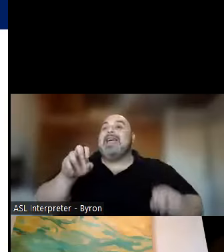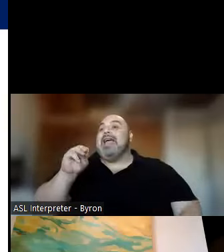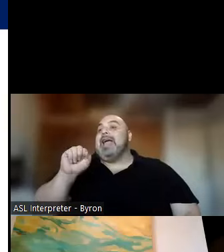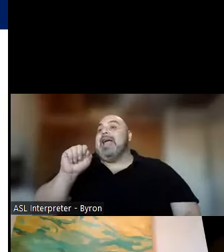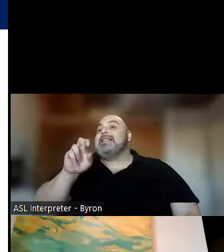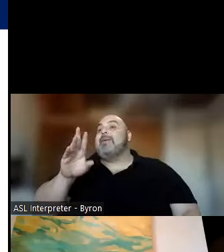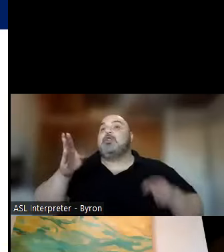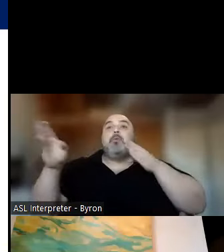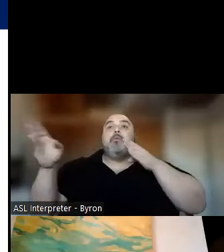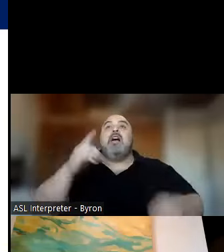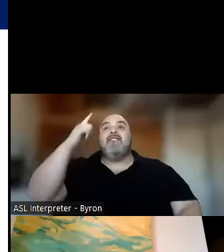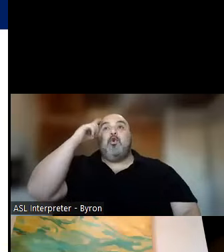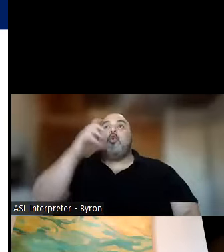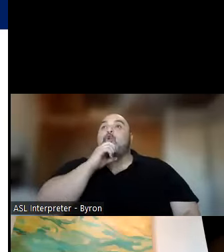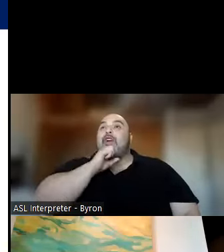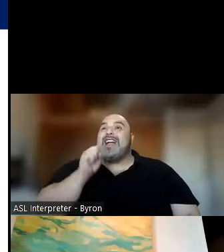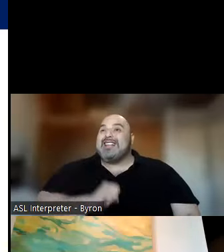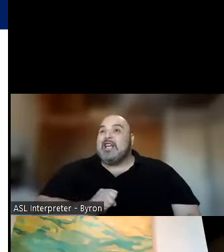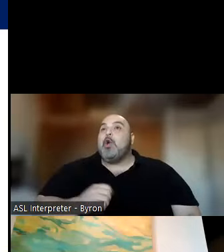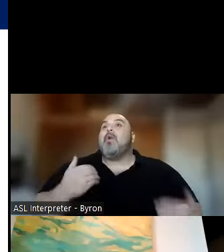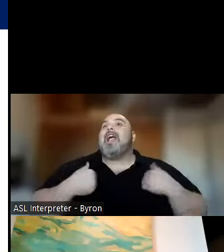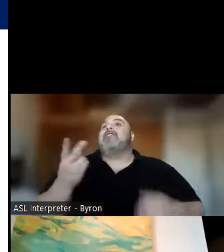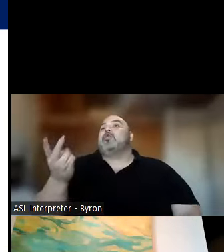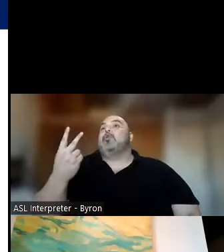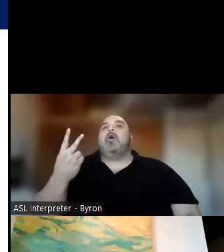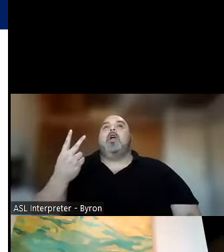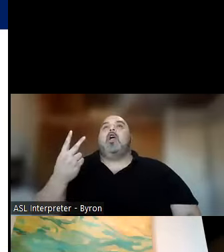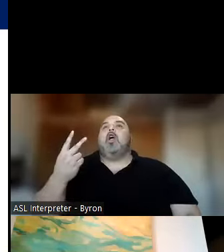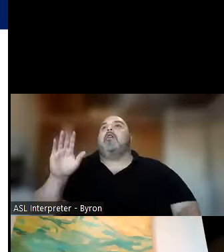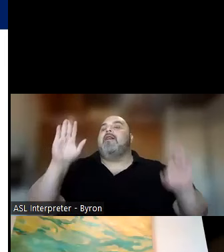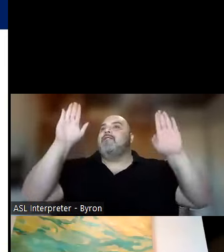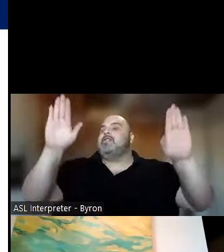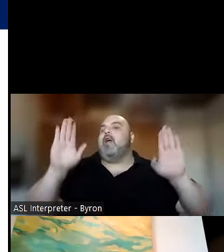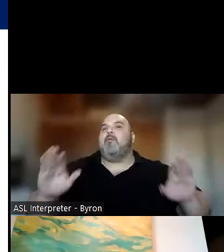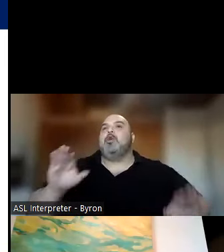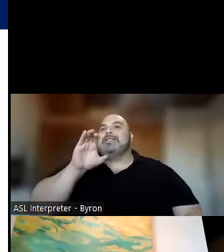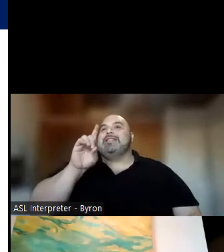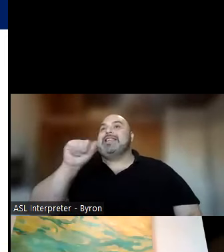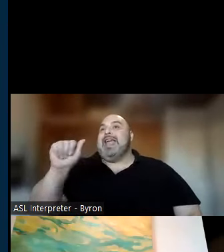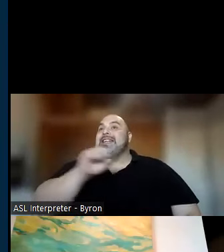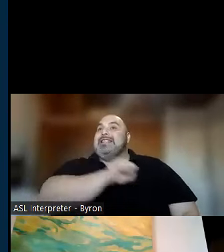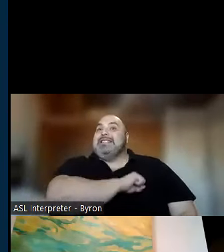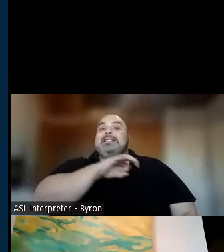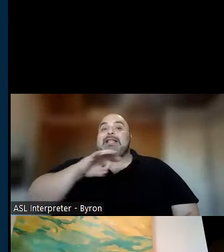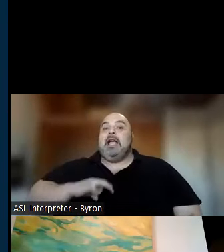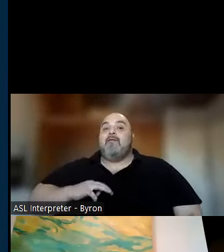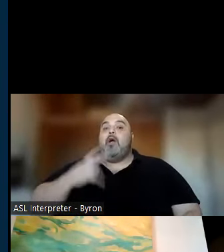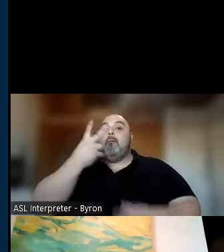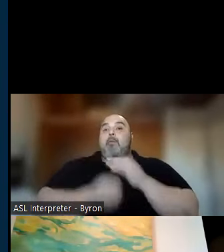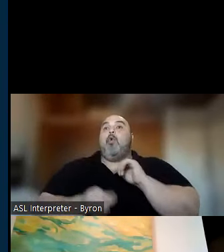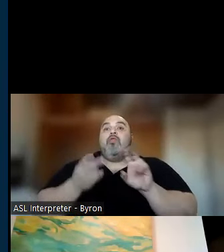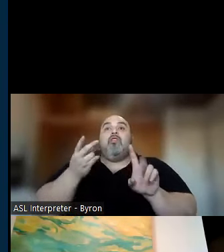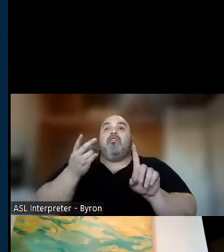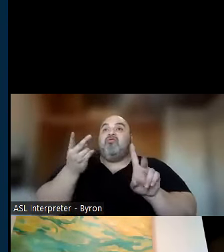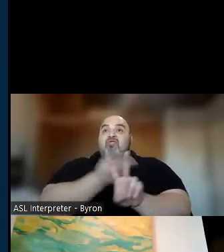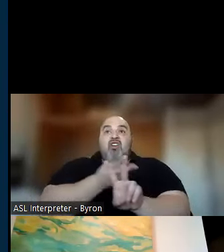aging. And we have two of the phenomenal CDA staff, both of whom have done a